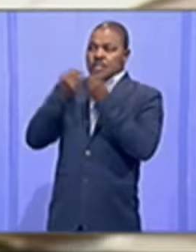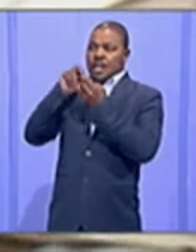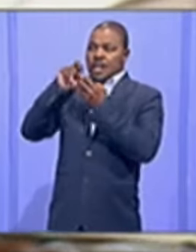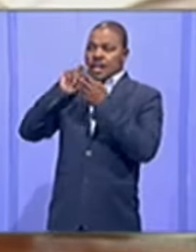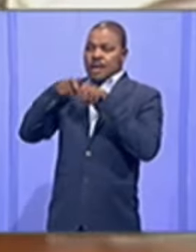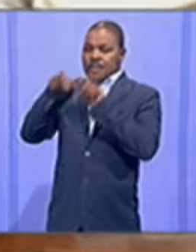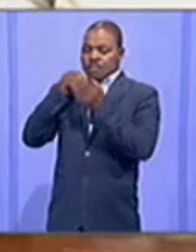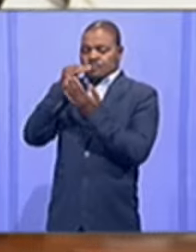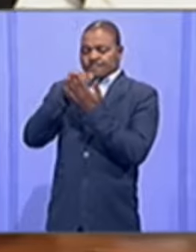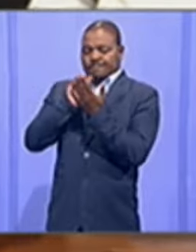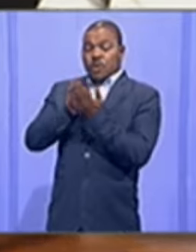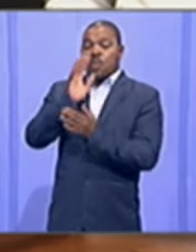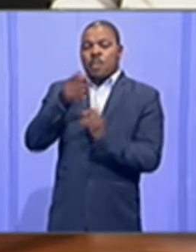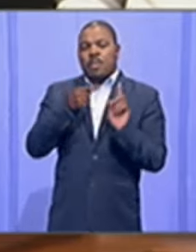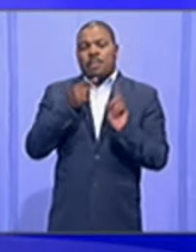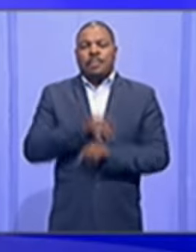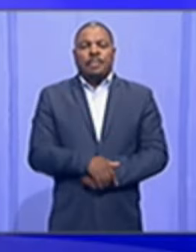dikatawana.